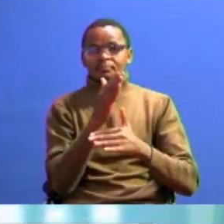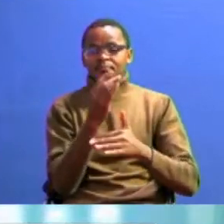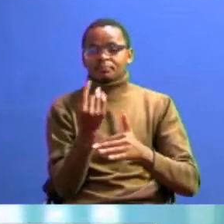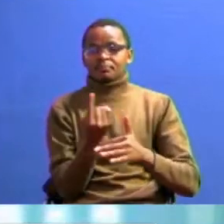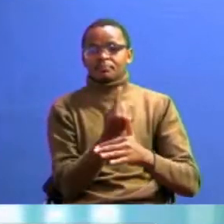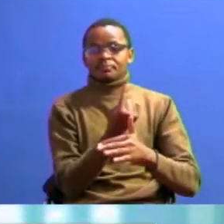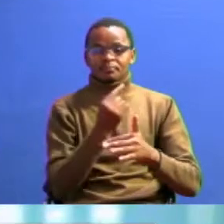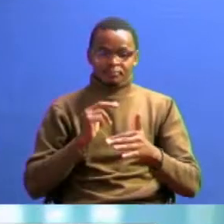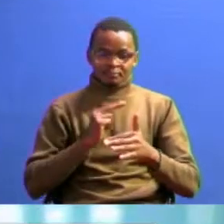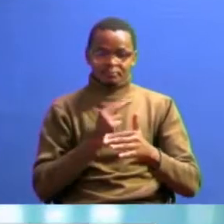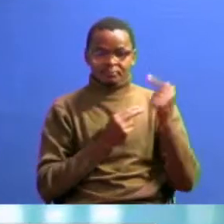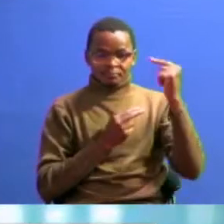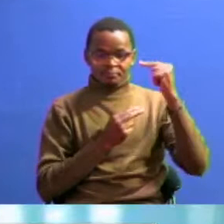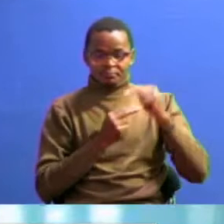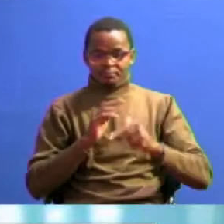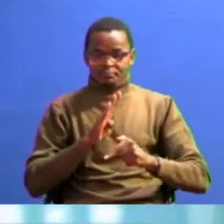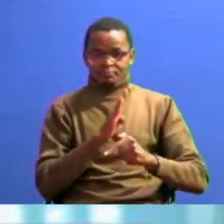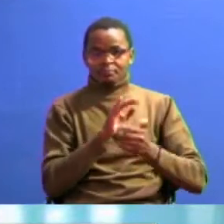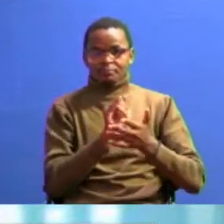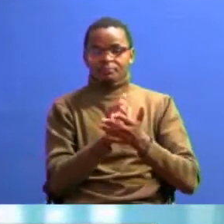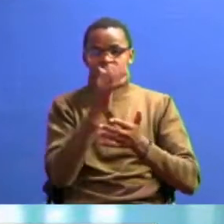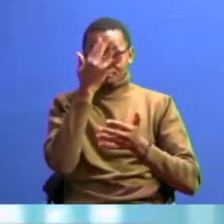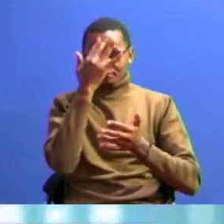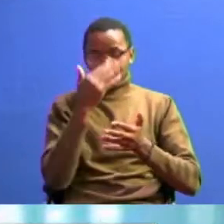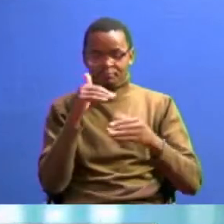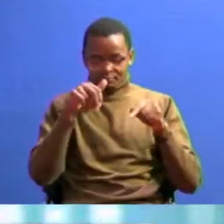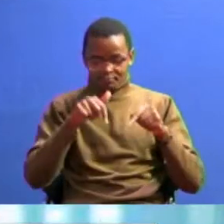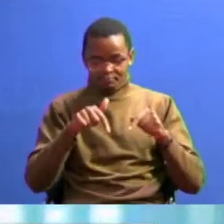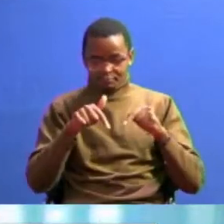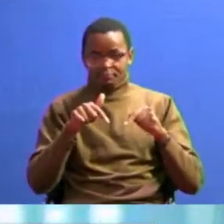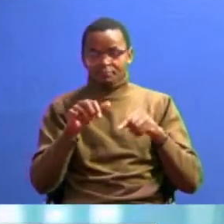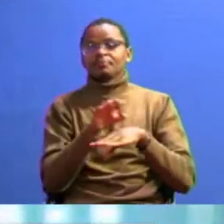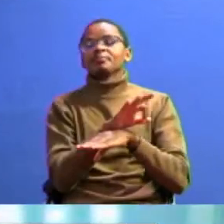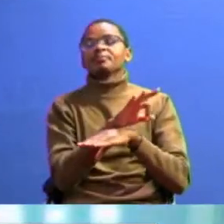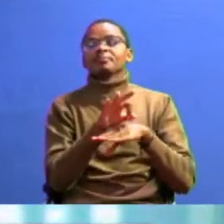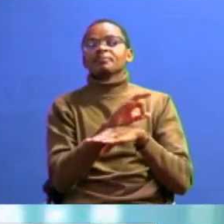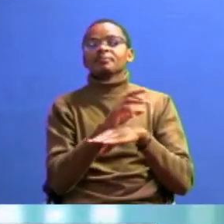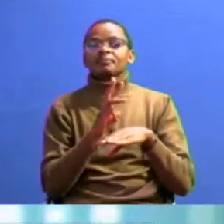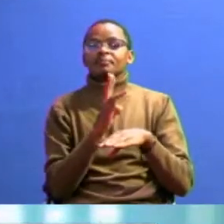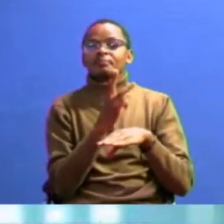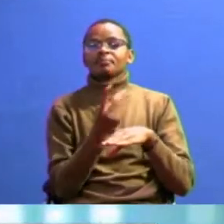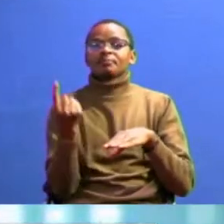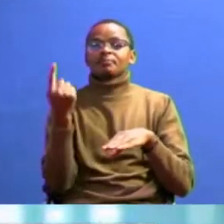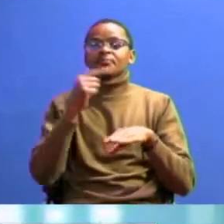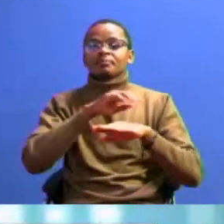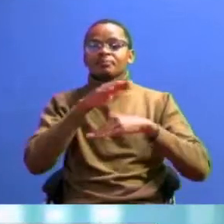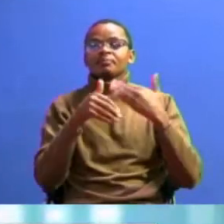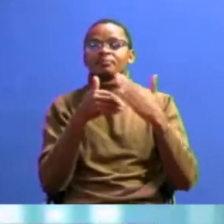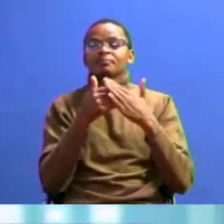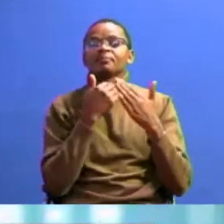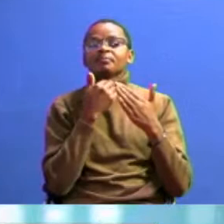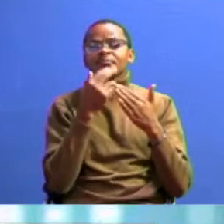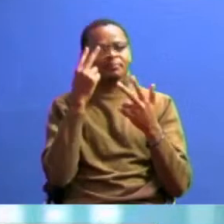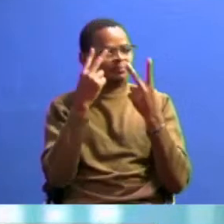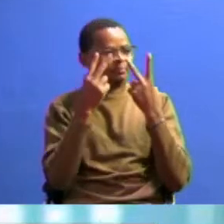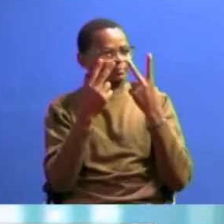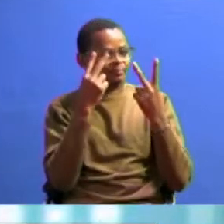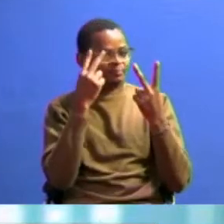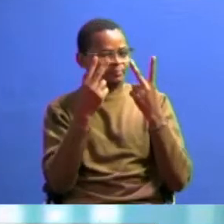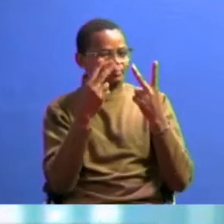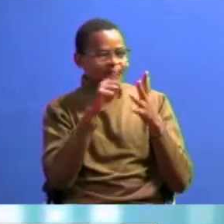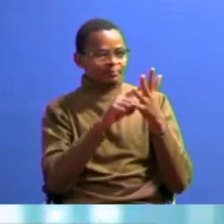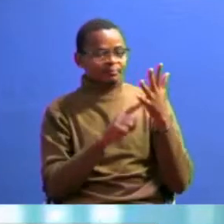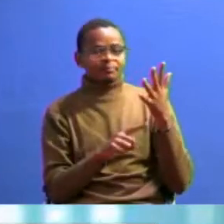of us has to come on board, and that's why in today's event, we brought everyone on board, and we wanted to say the issue